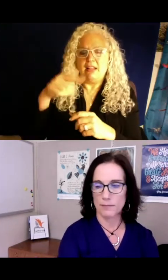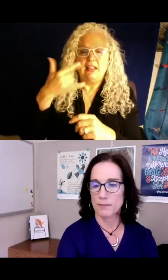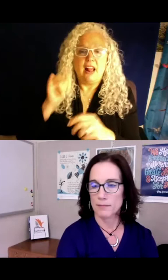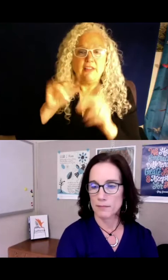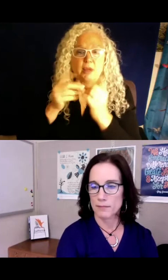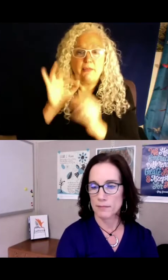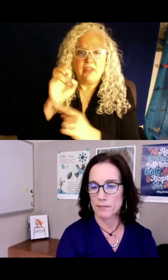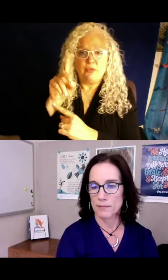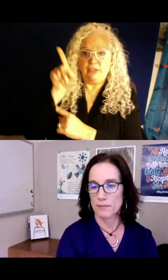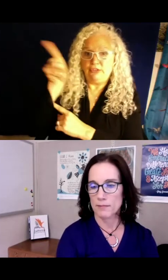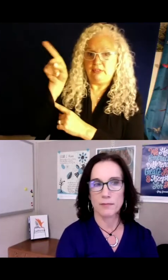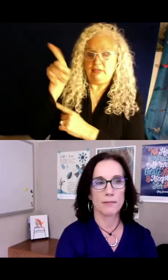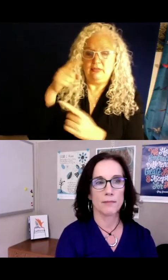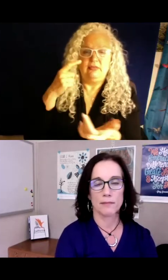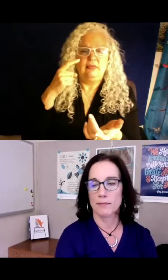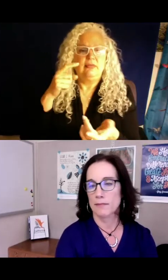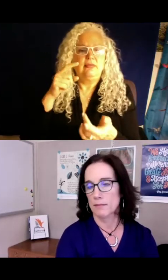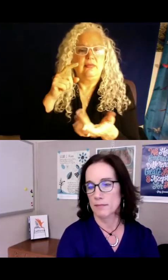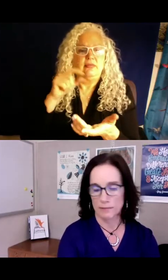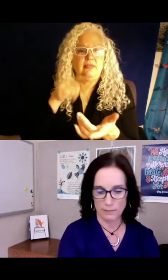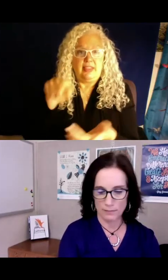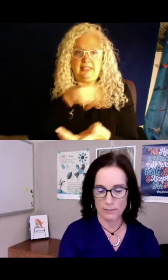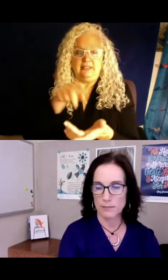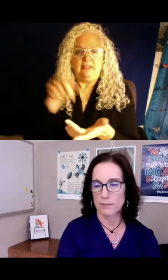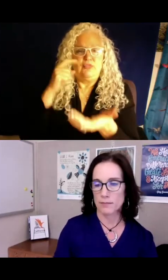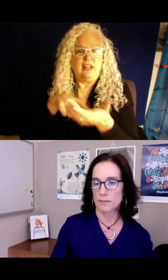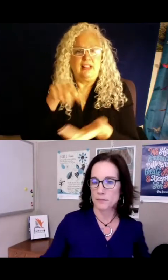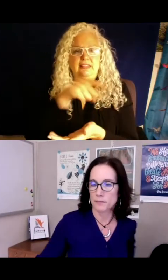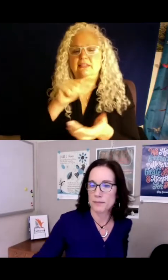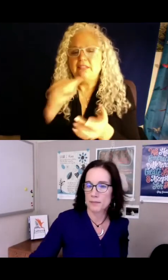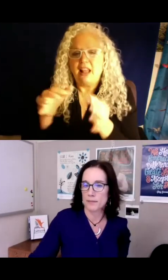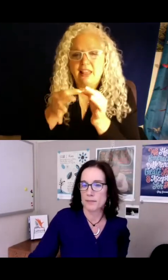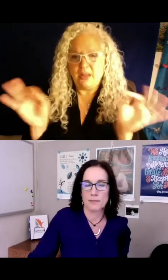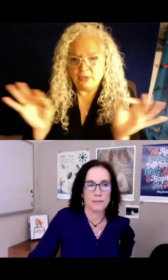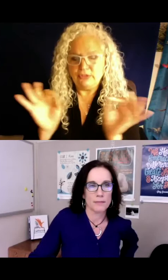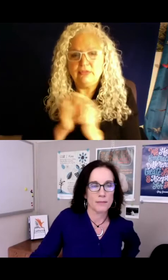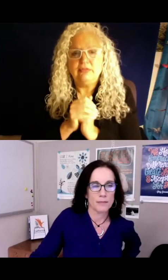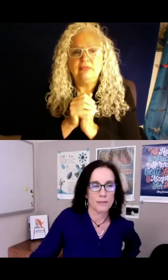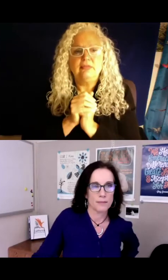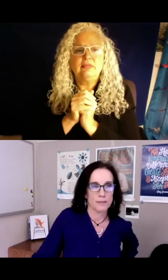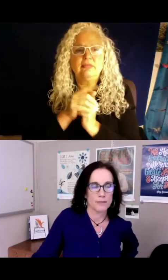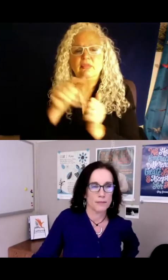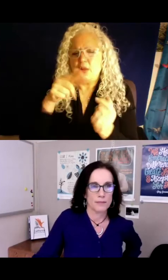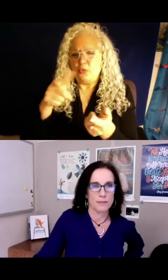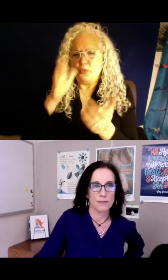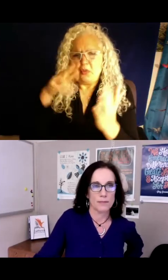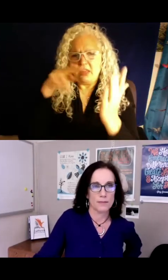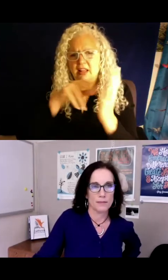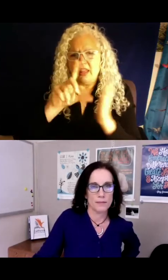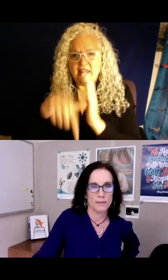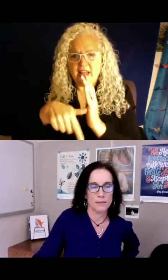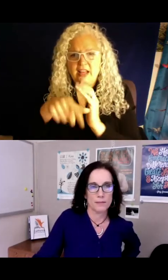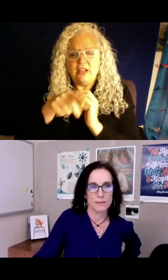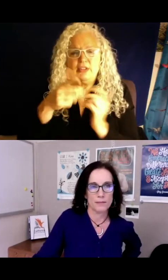of communication. So just keep that in mind, that the California Department of Education says that those are not recognized